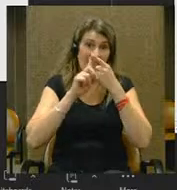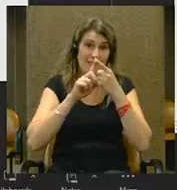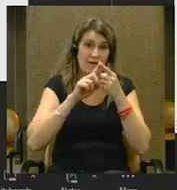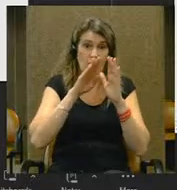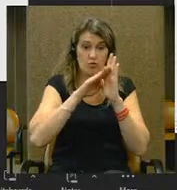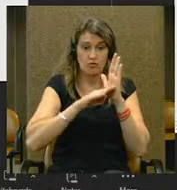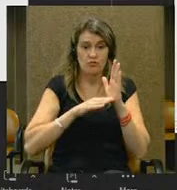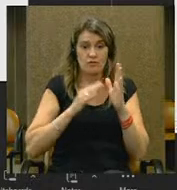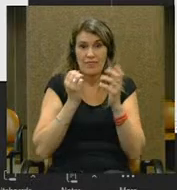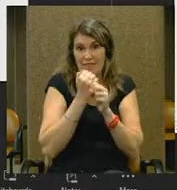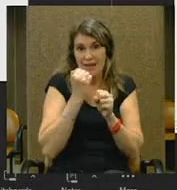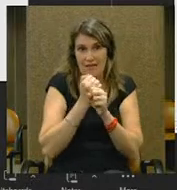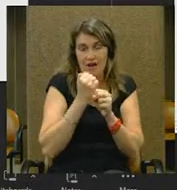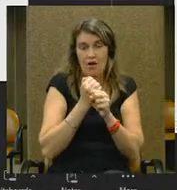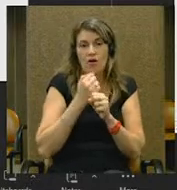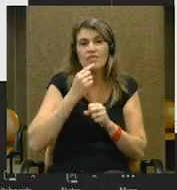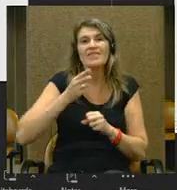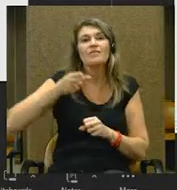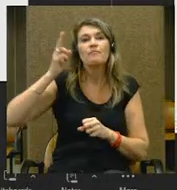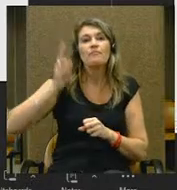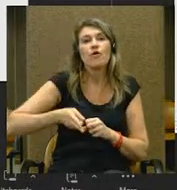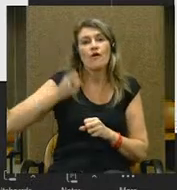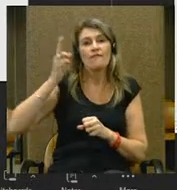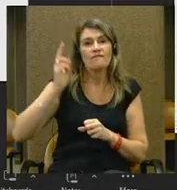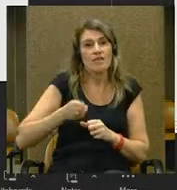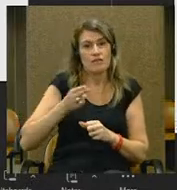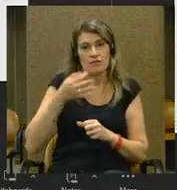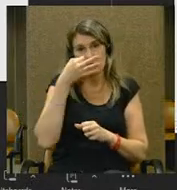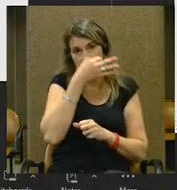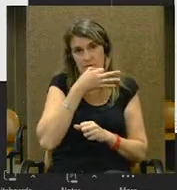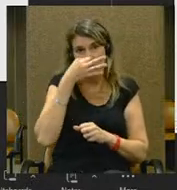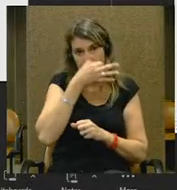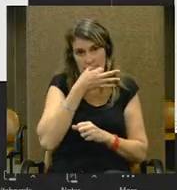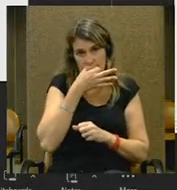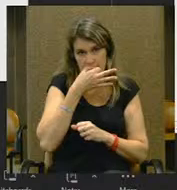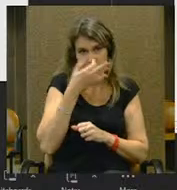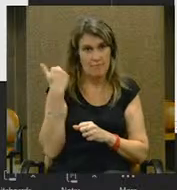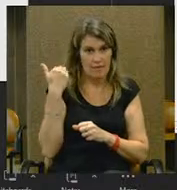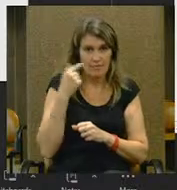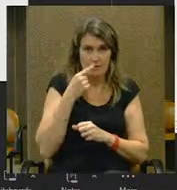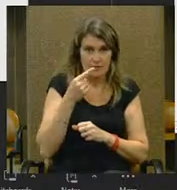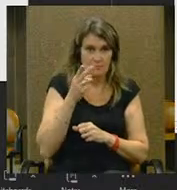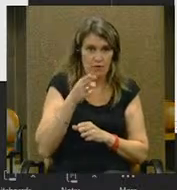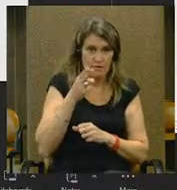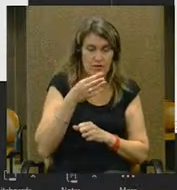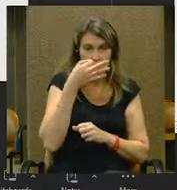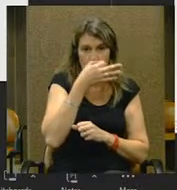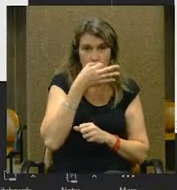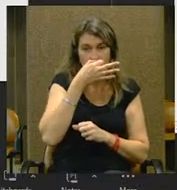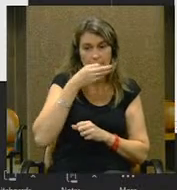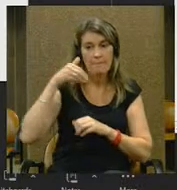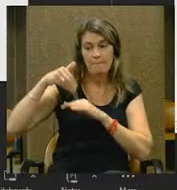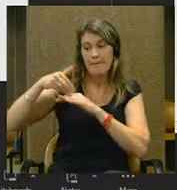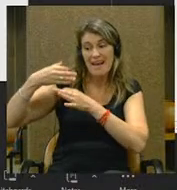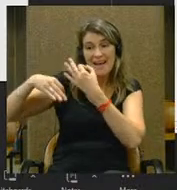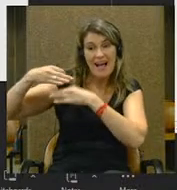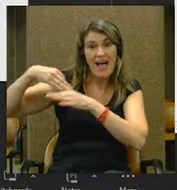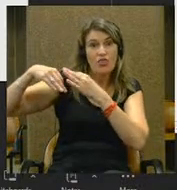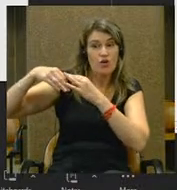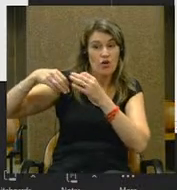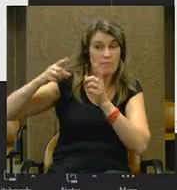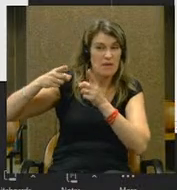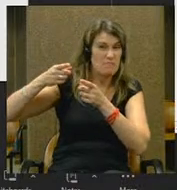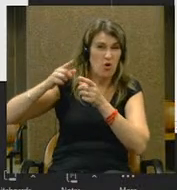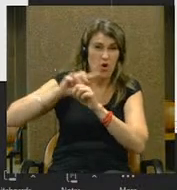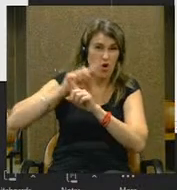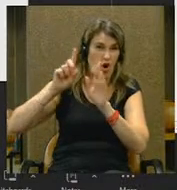It's quite clear that this illegal, unregulated drug market arises due to the prohibition